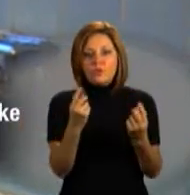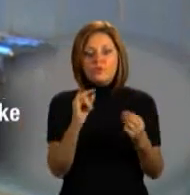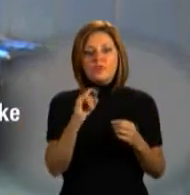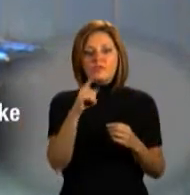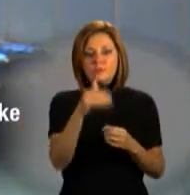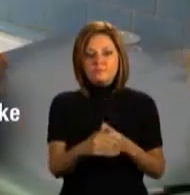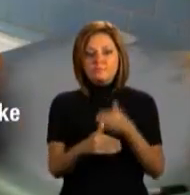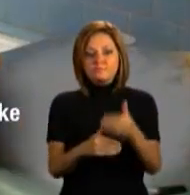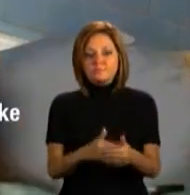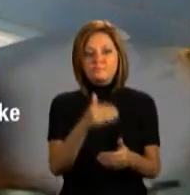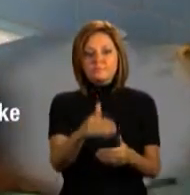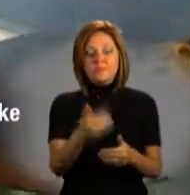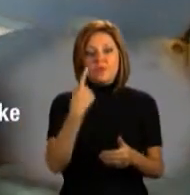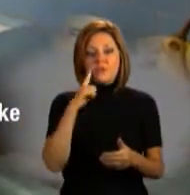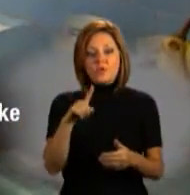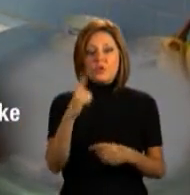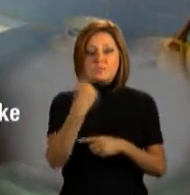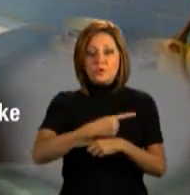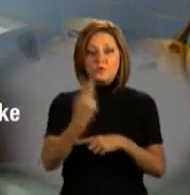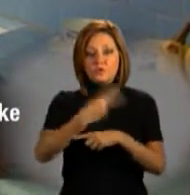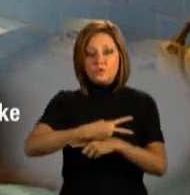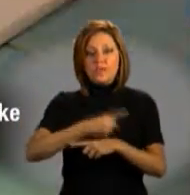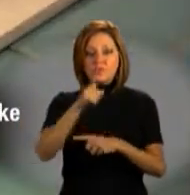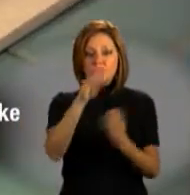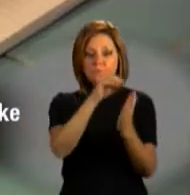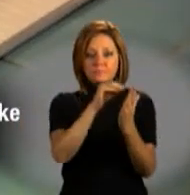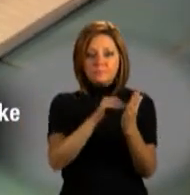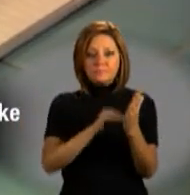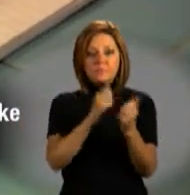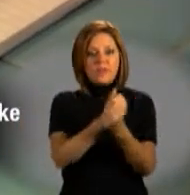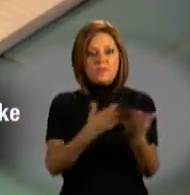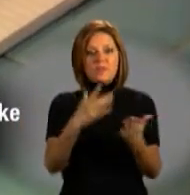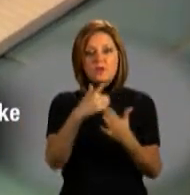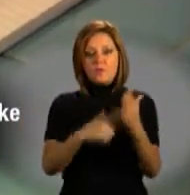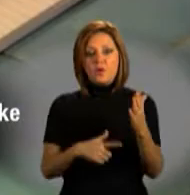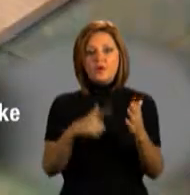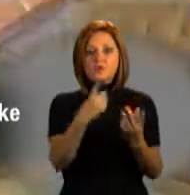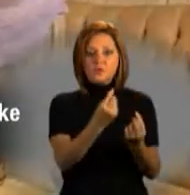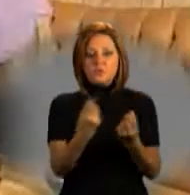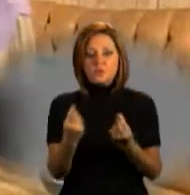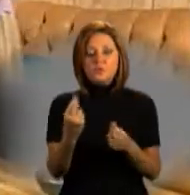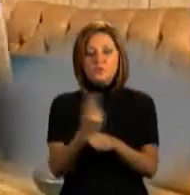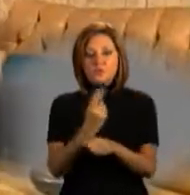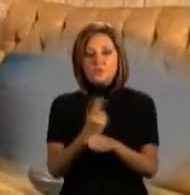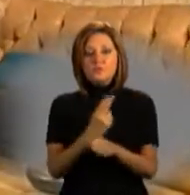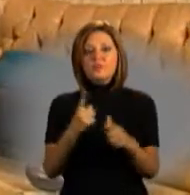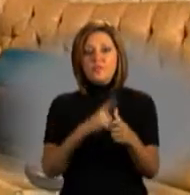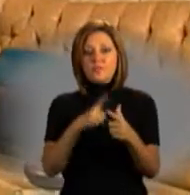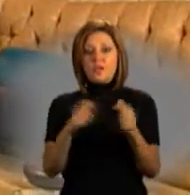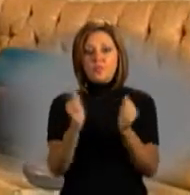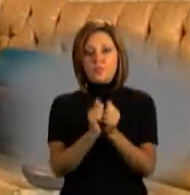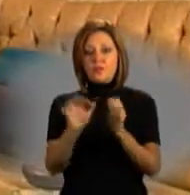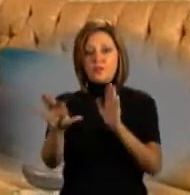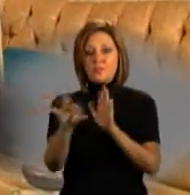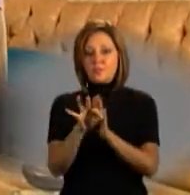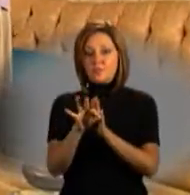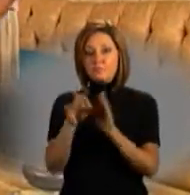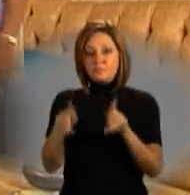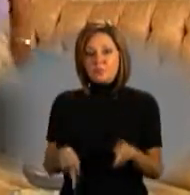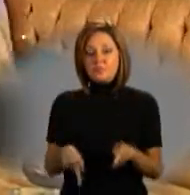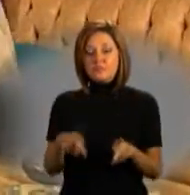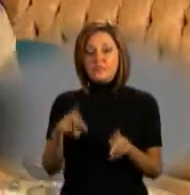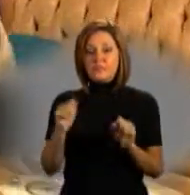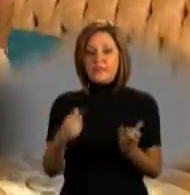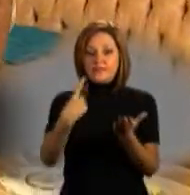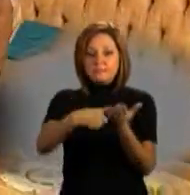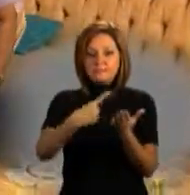by step. For the next 2 days, make a list of all the things you do and use. Then, with your hurricane helper, go over the